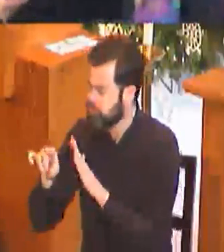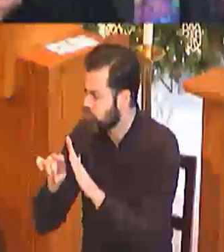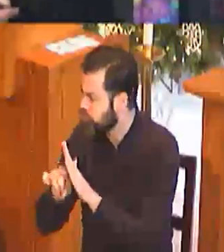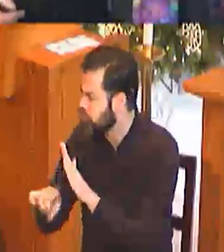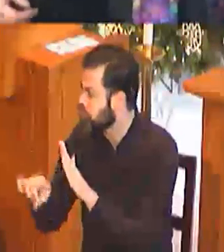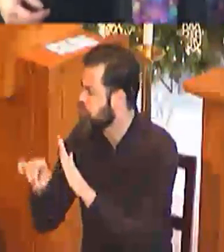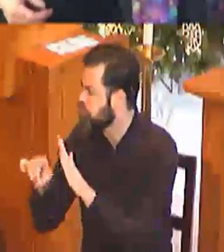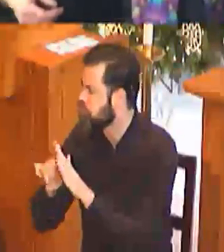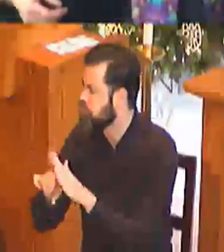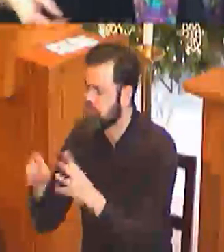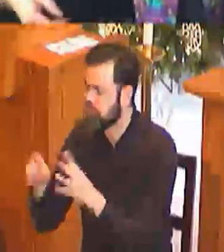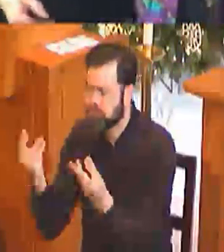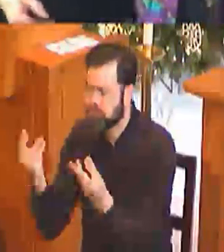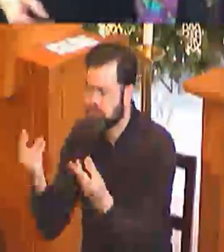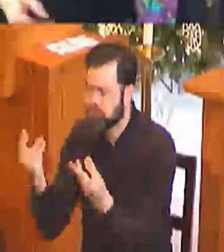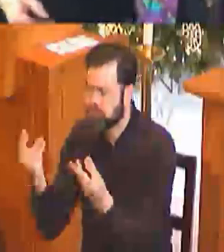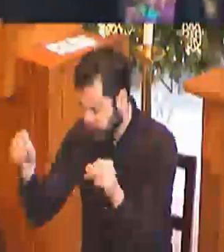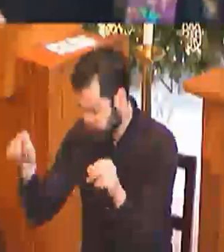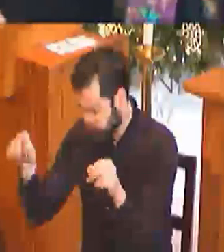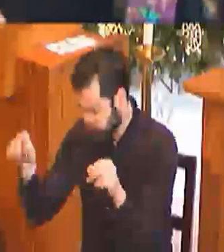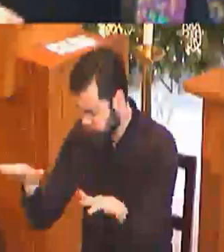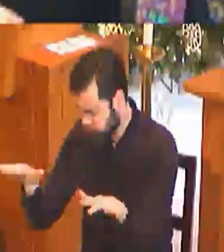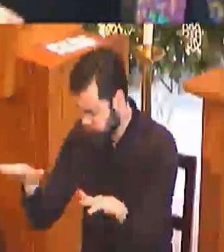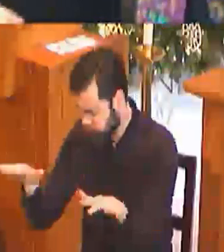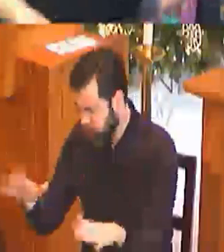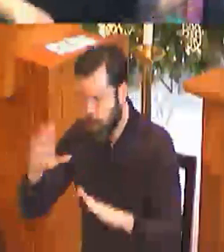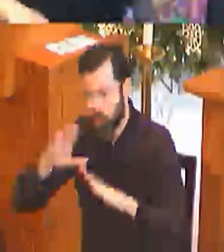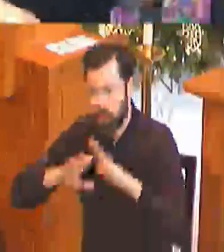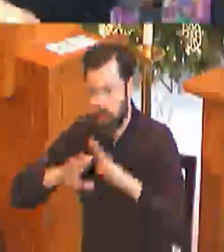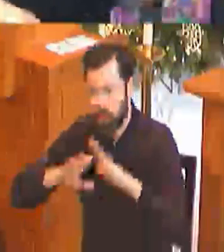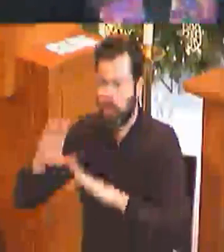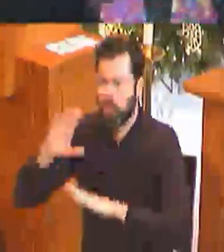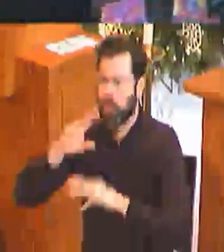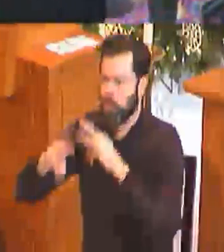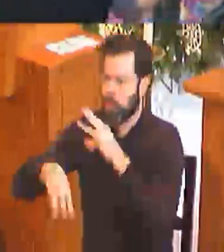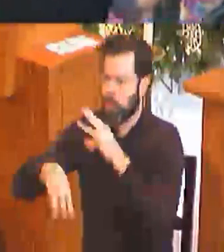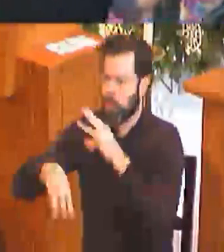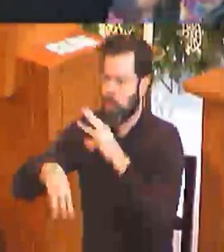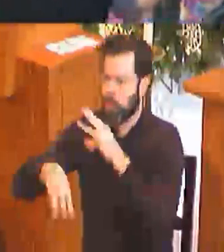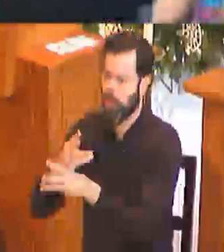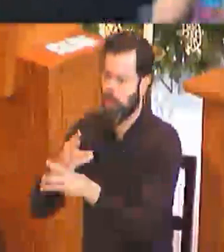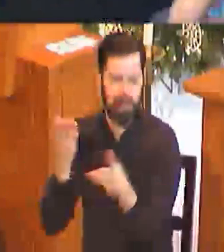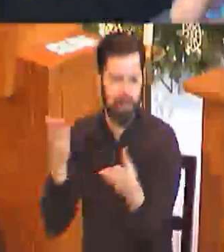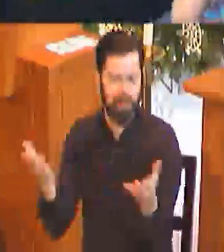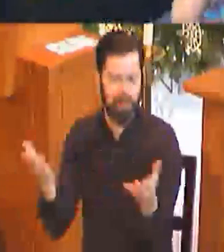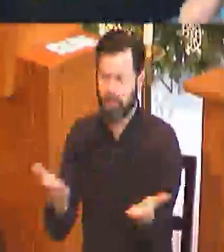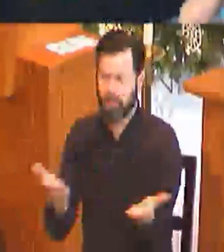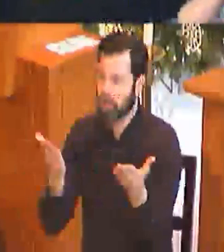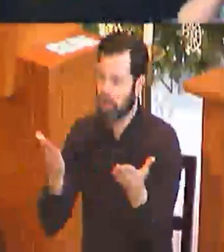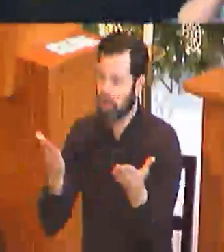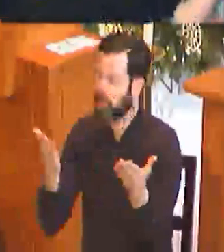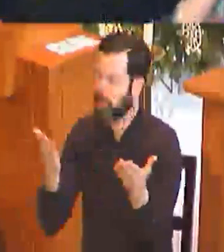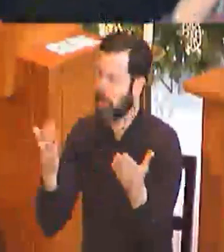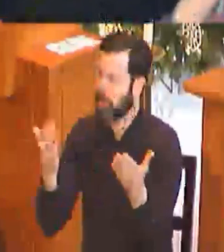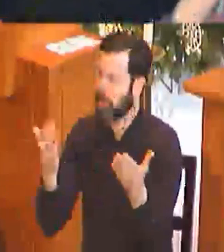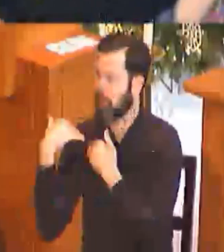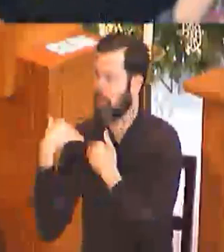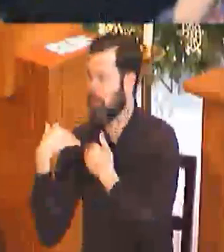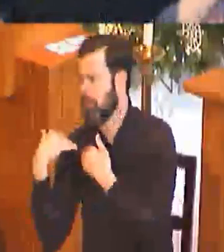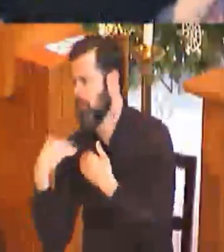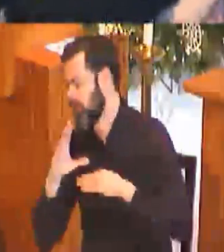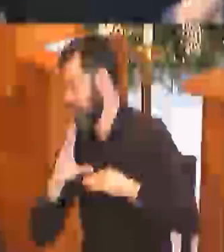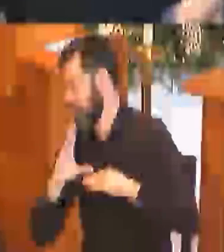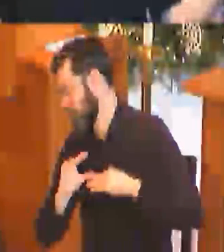When worries of this world are hard to bear, I just